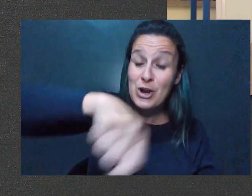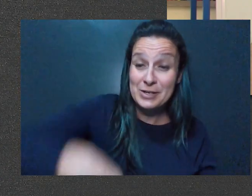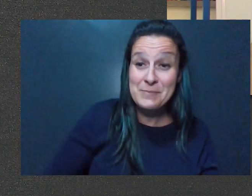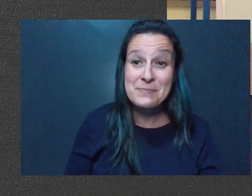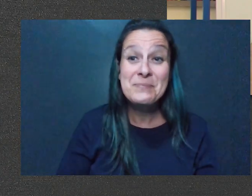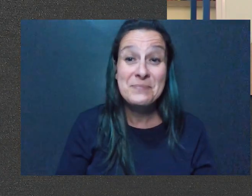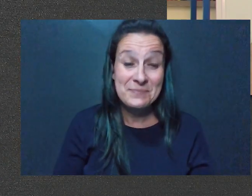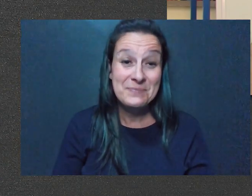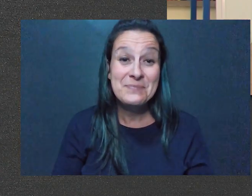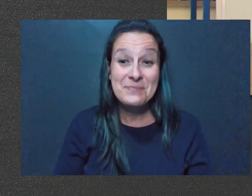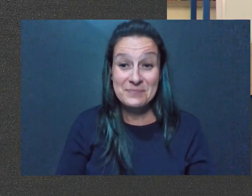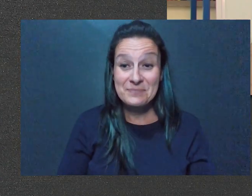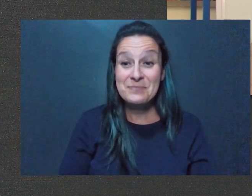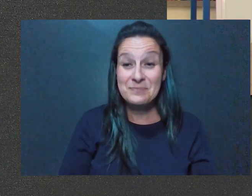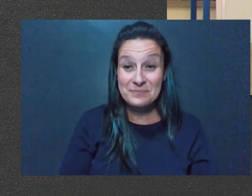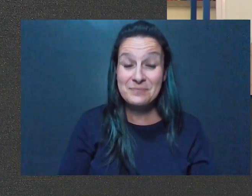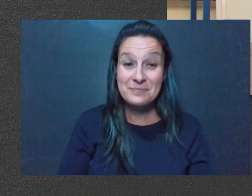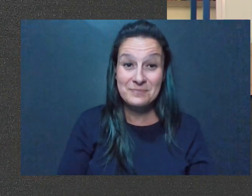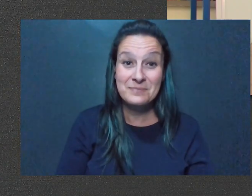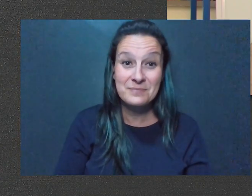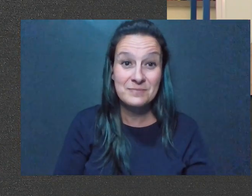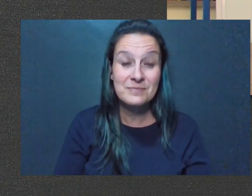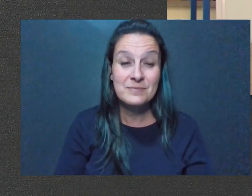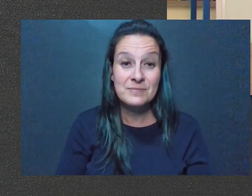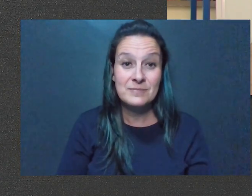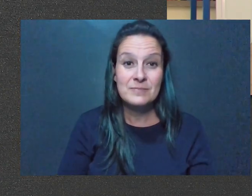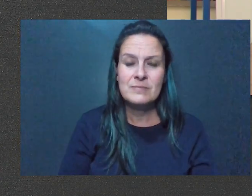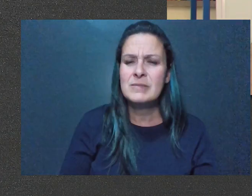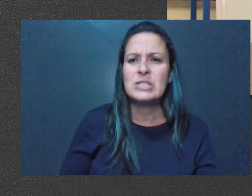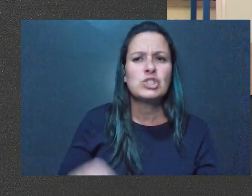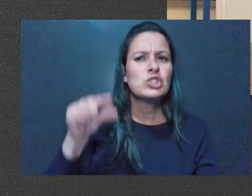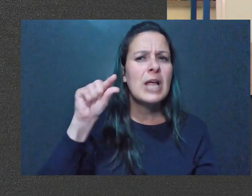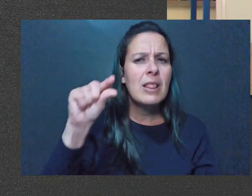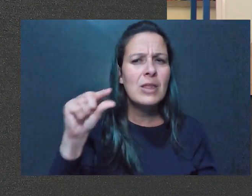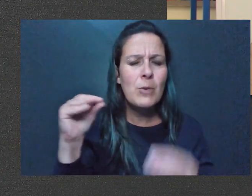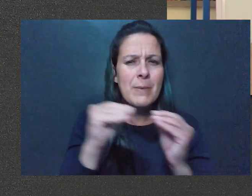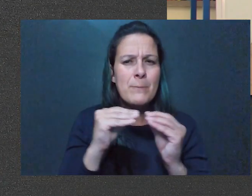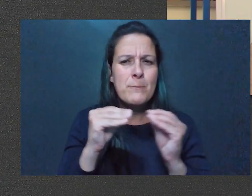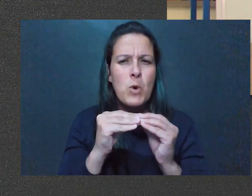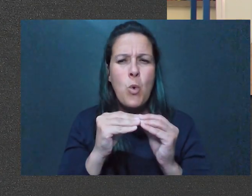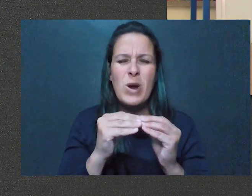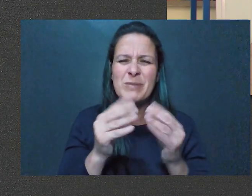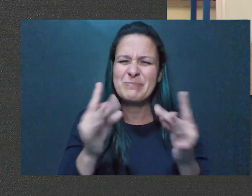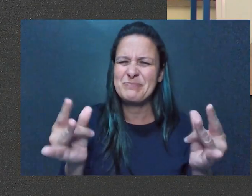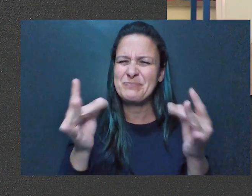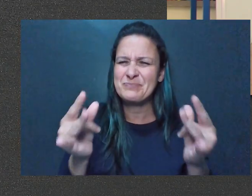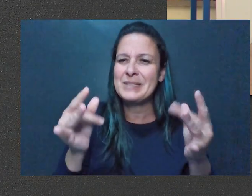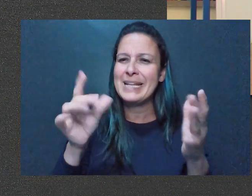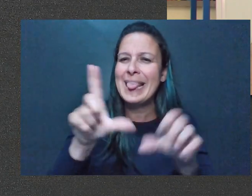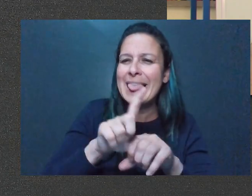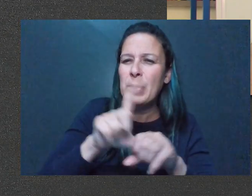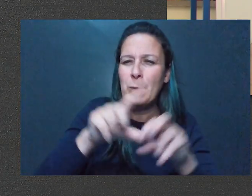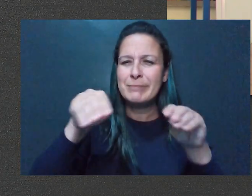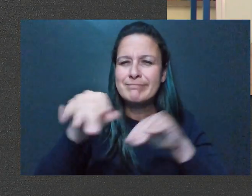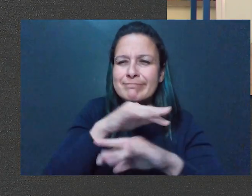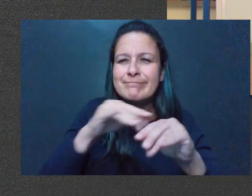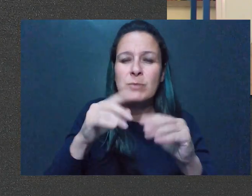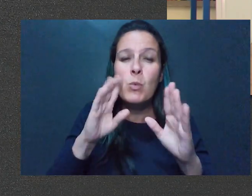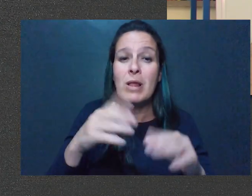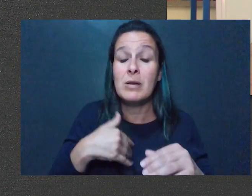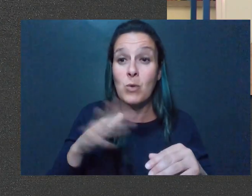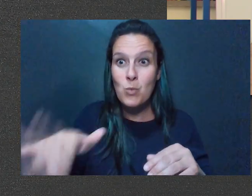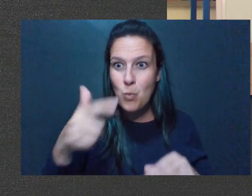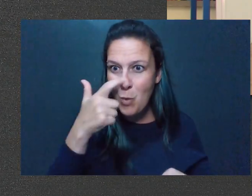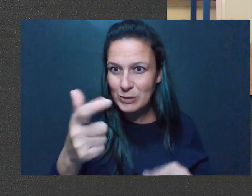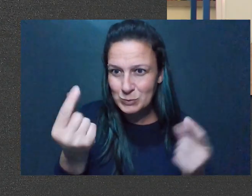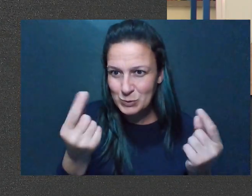up, and it's just gonna be a little bit more runny, and that's what we want, because you're not gonna believe what we're